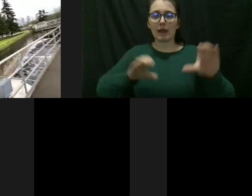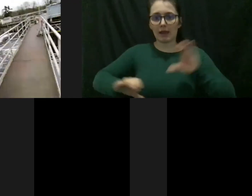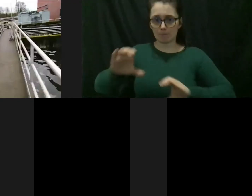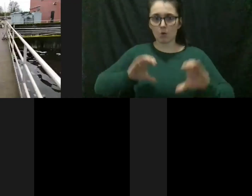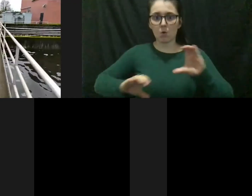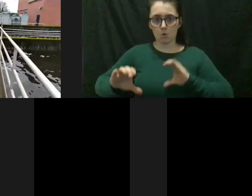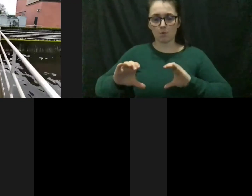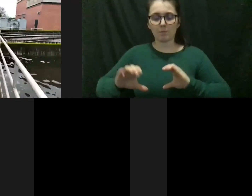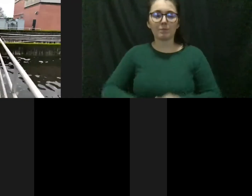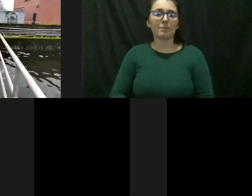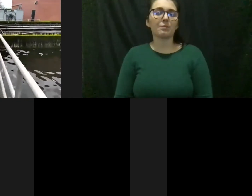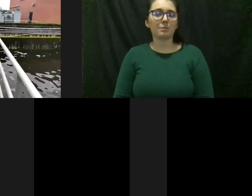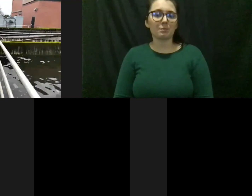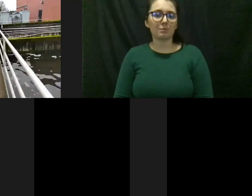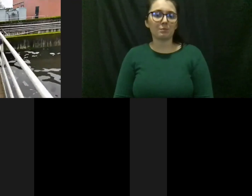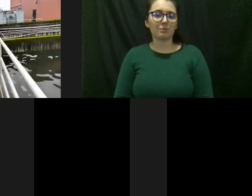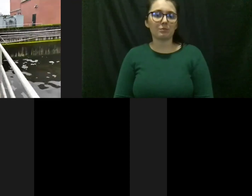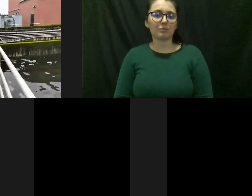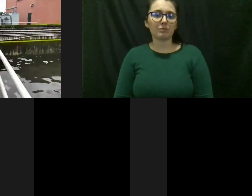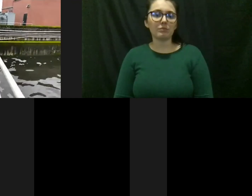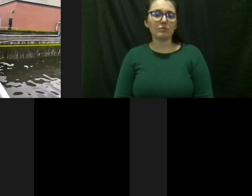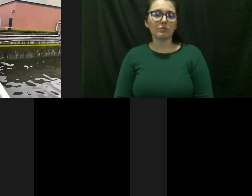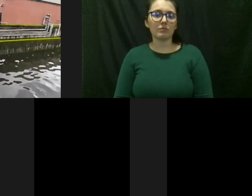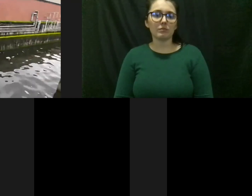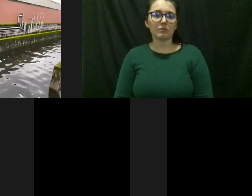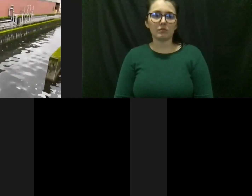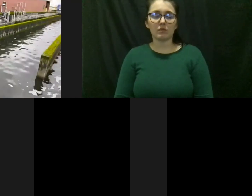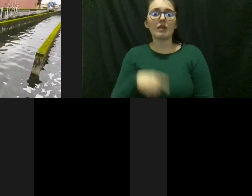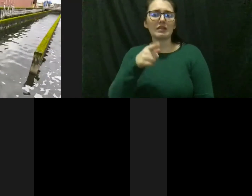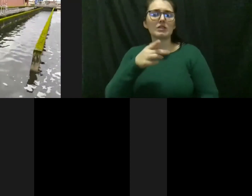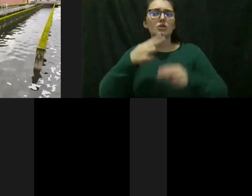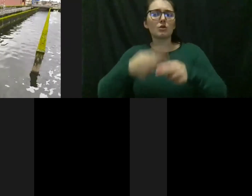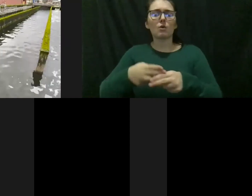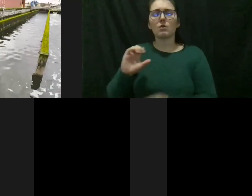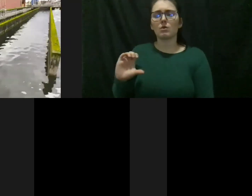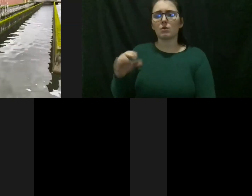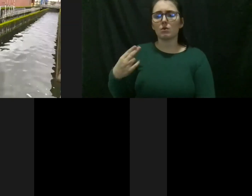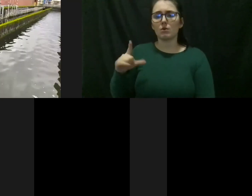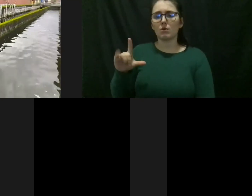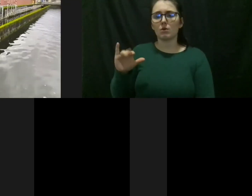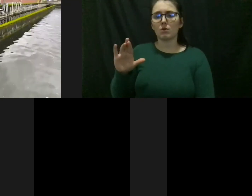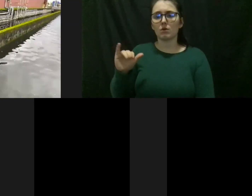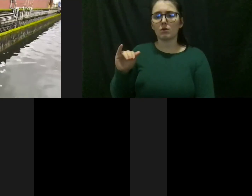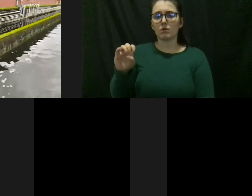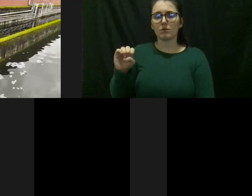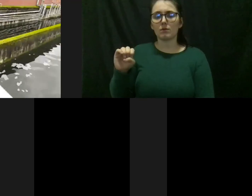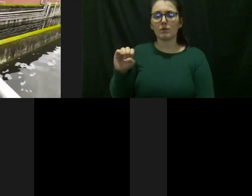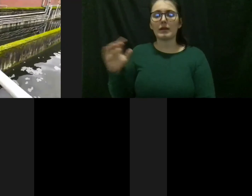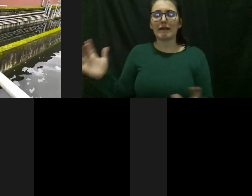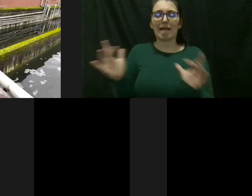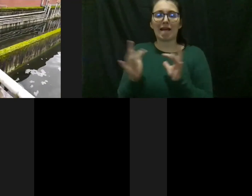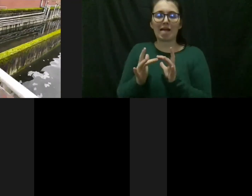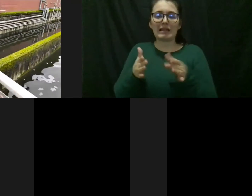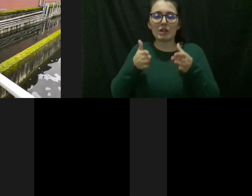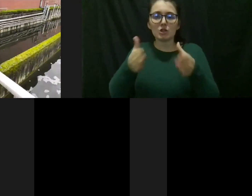biological pathogens, which is an example of that. Yeah. So we clean it with sodium hypochlorite, which is basically